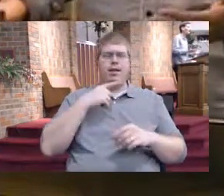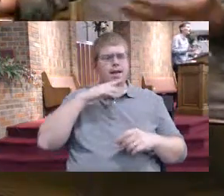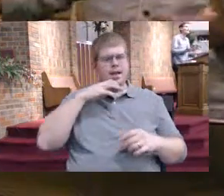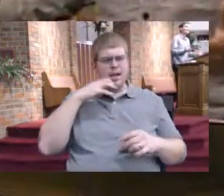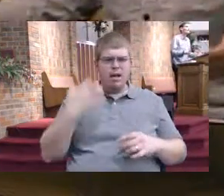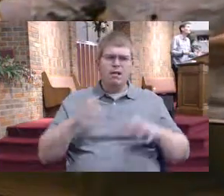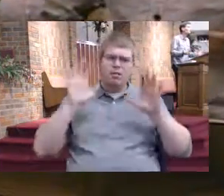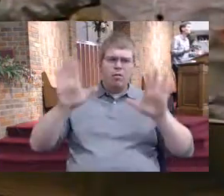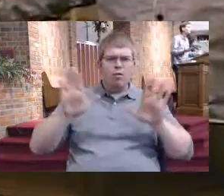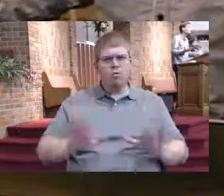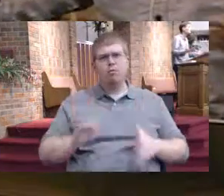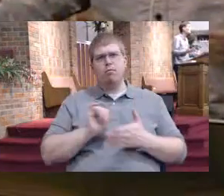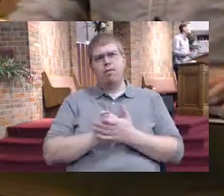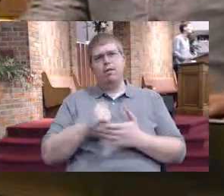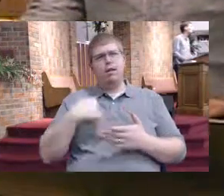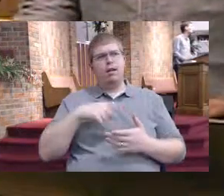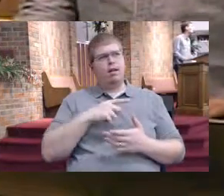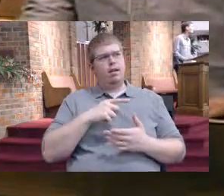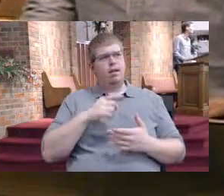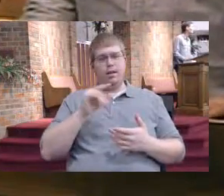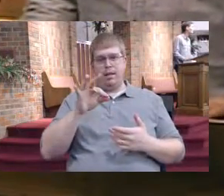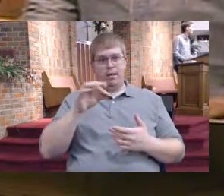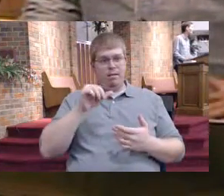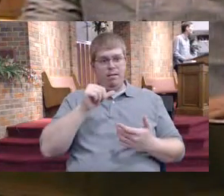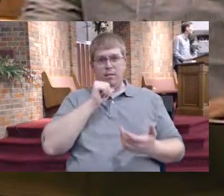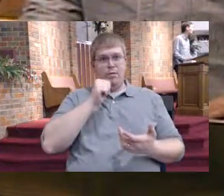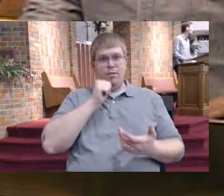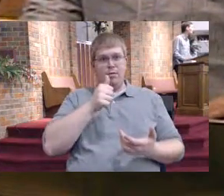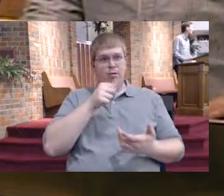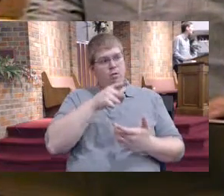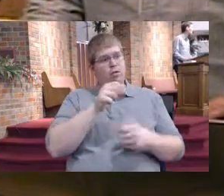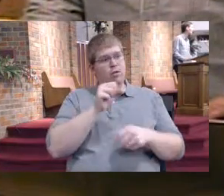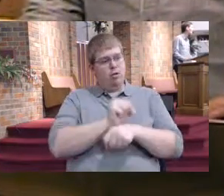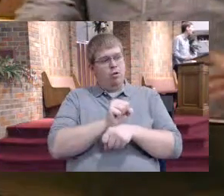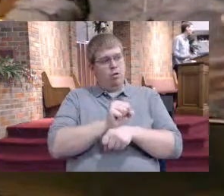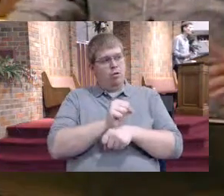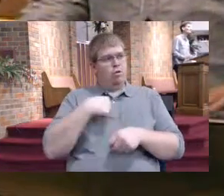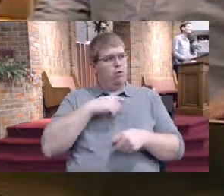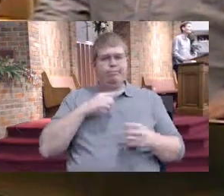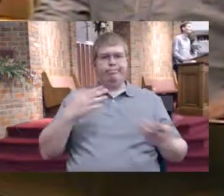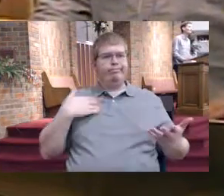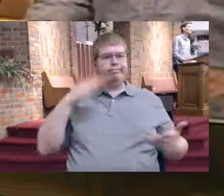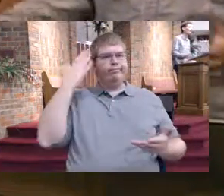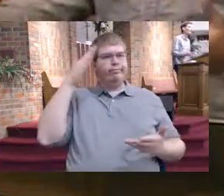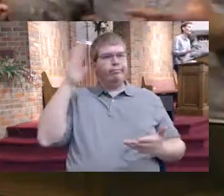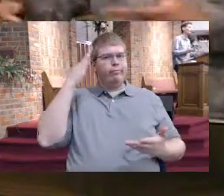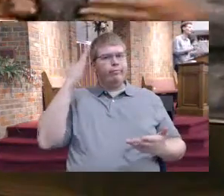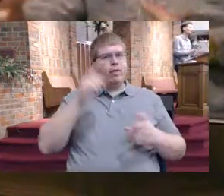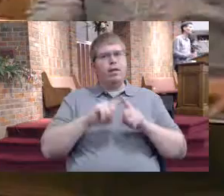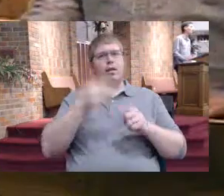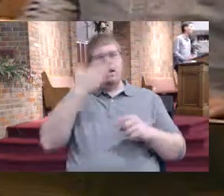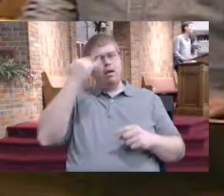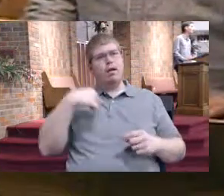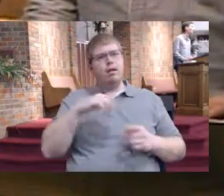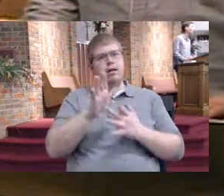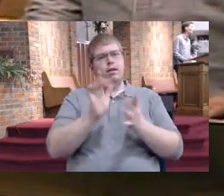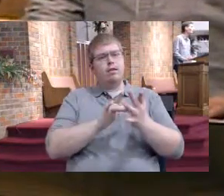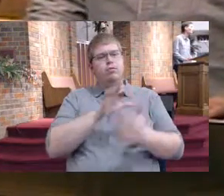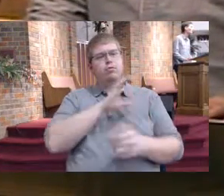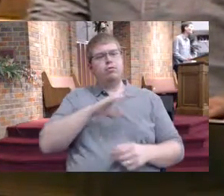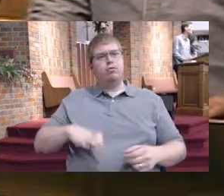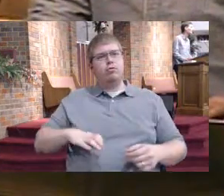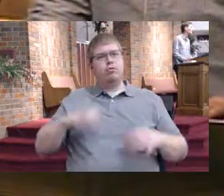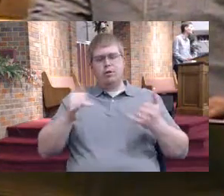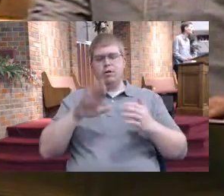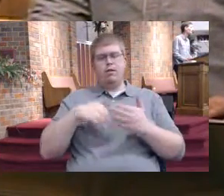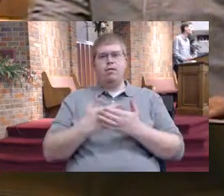would otherwise be, we would be strangers, but because of our Lord Jesus Christ, we're able to be together and we can call ourselves, we're all under one